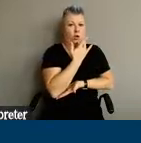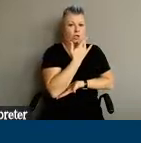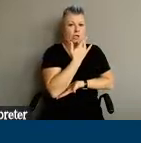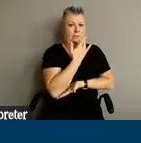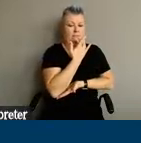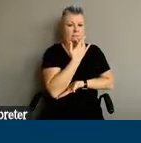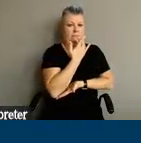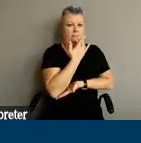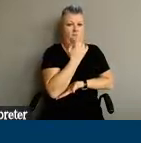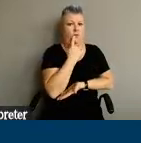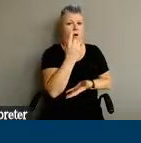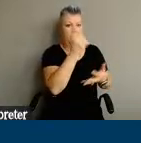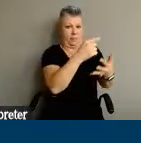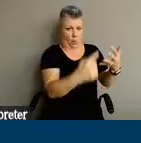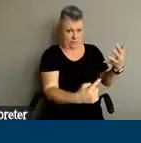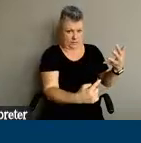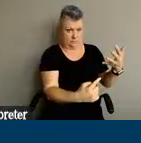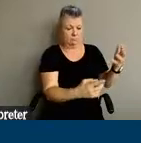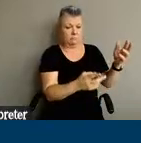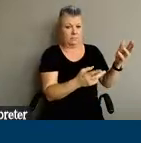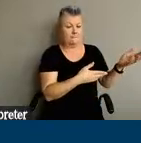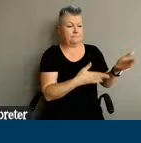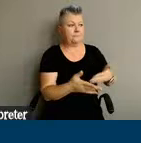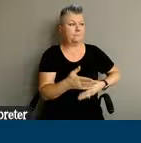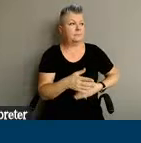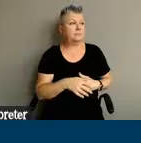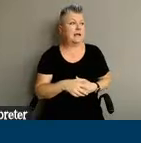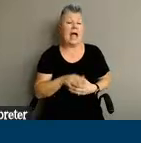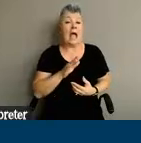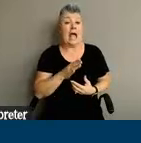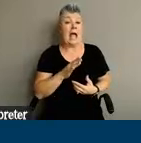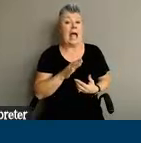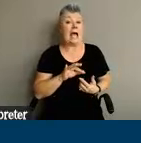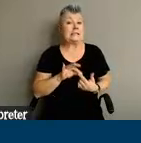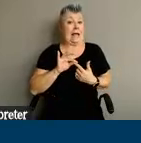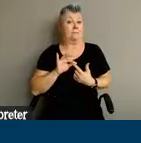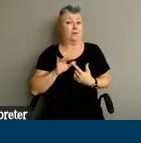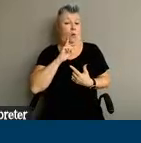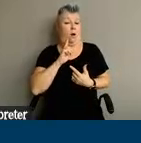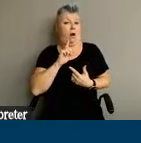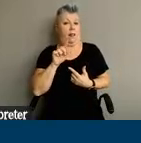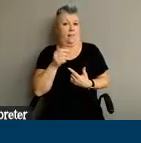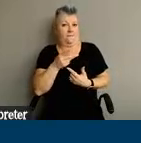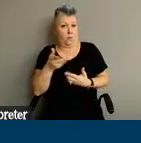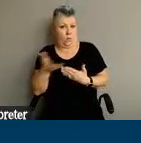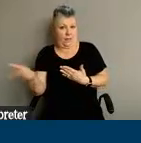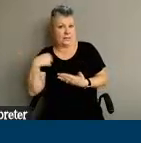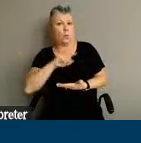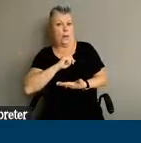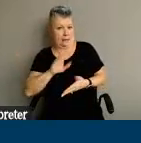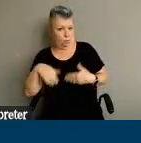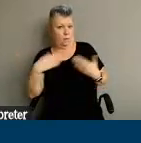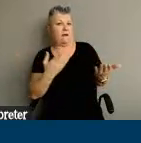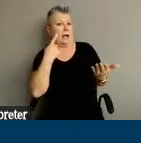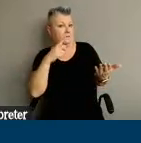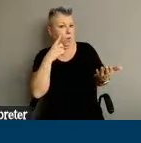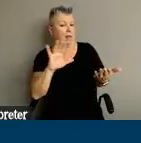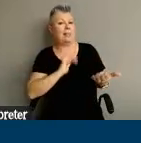except for the low incidence that we provide some supports for. So we provide the teachers of the deaf, hard of hearing.